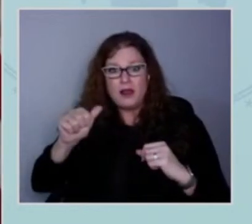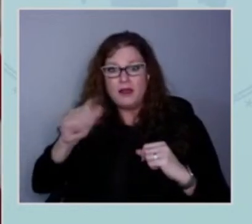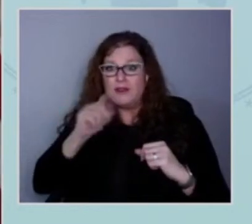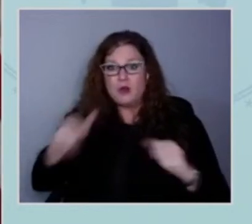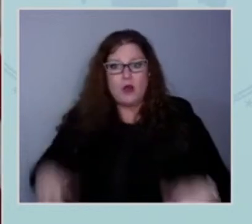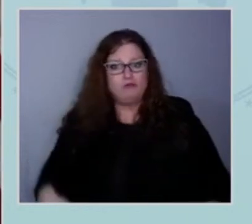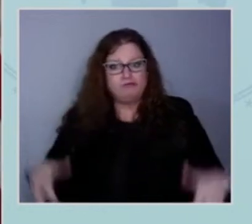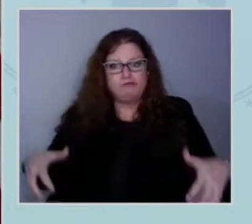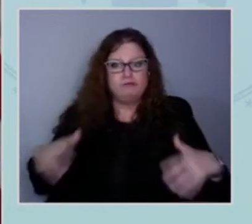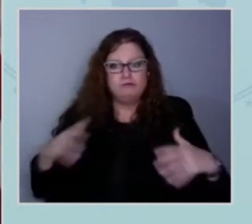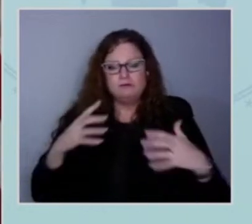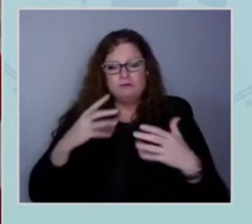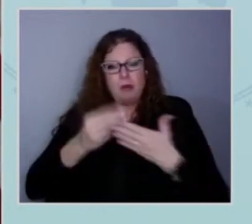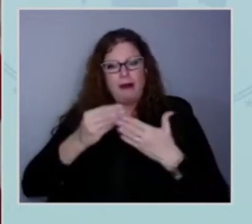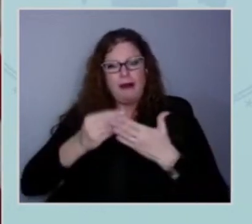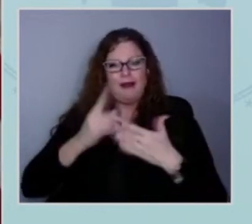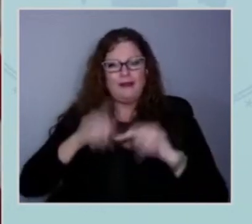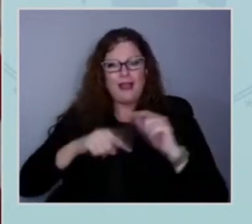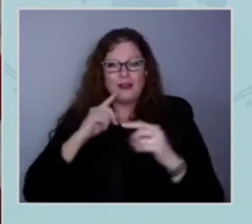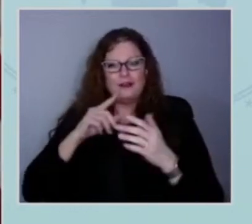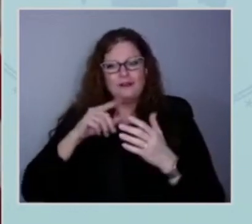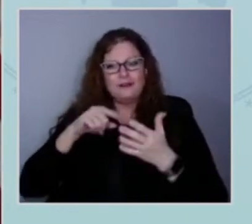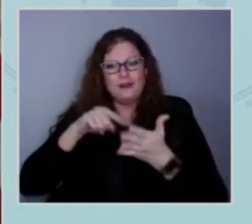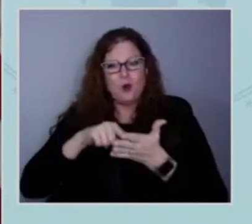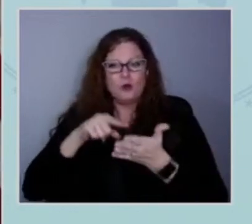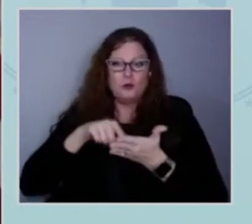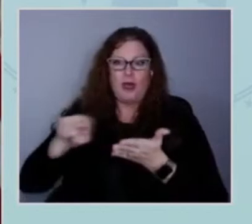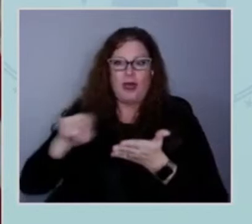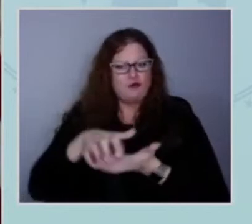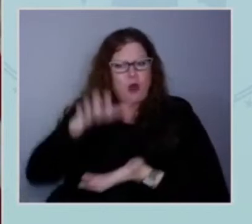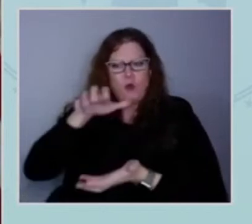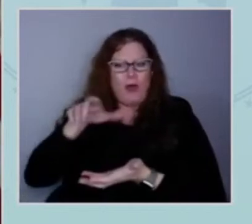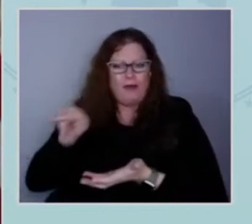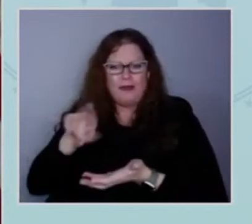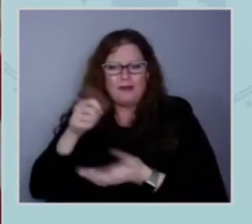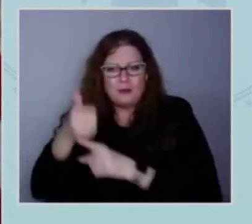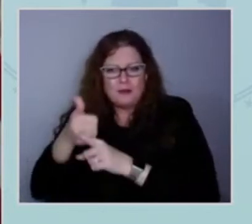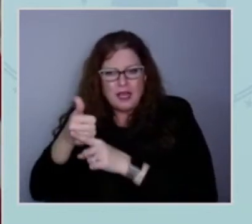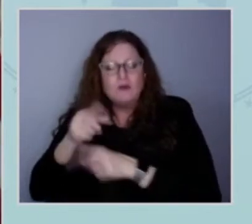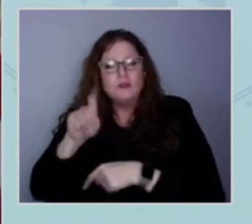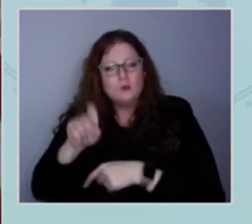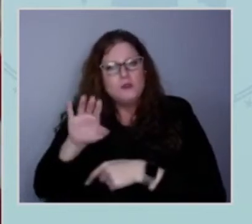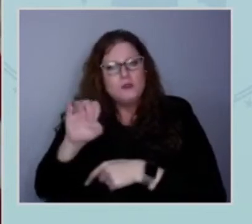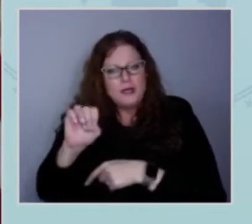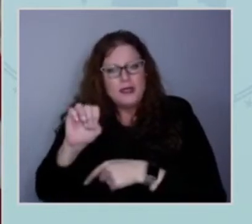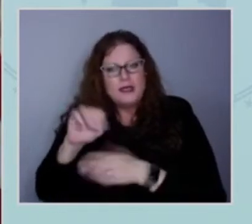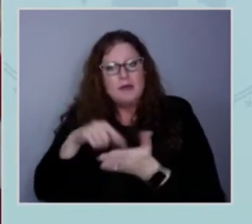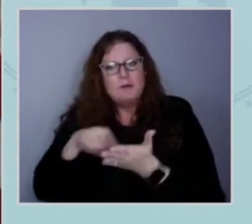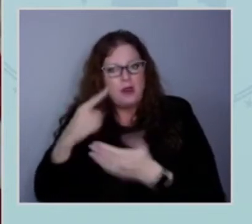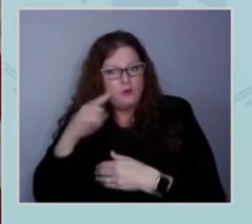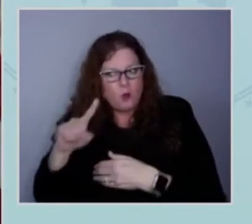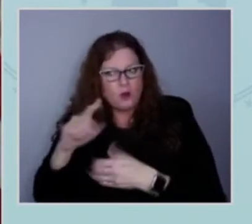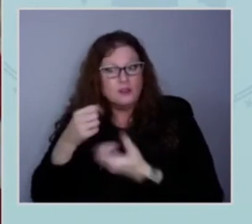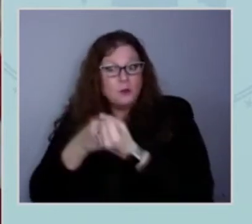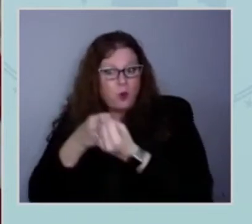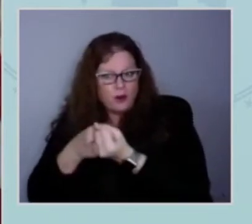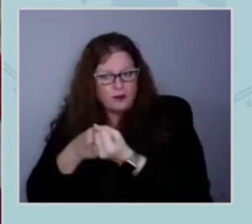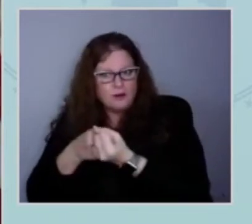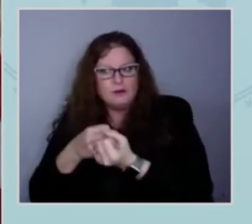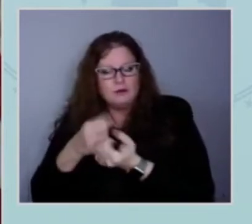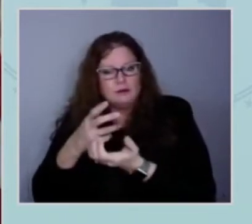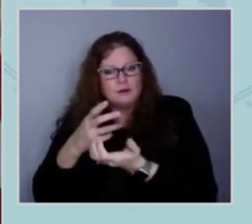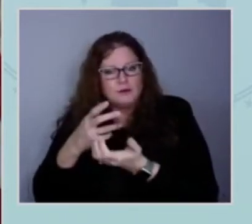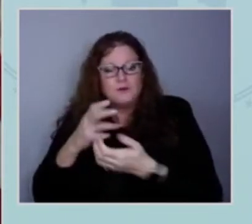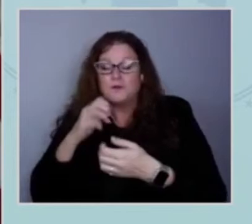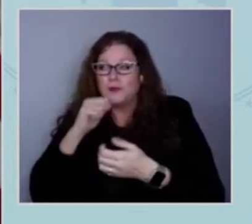the apartment owner, he or she's not have just pockets that are so deep they can afford to pay everything and not have anything. So